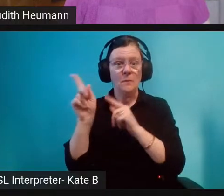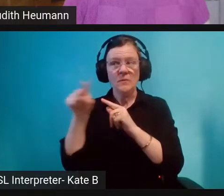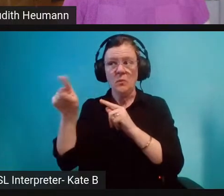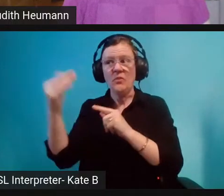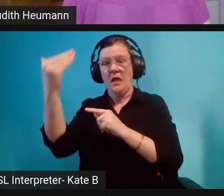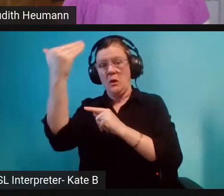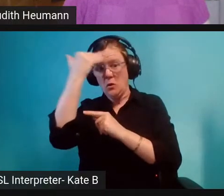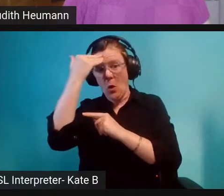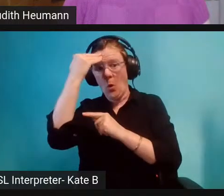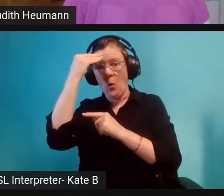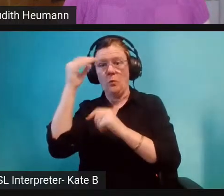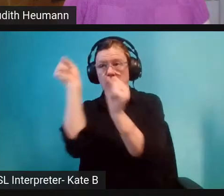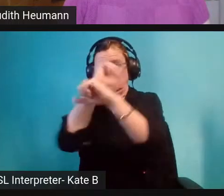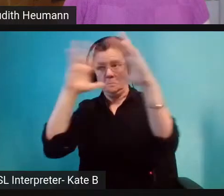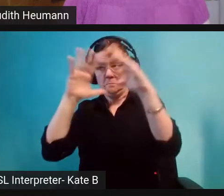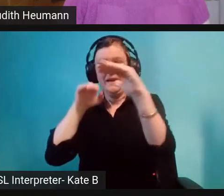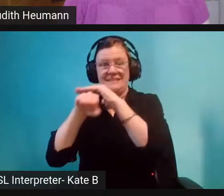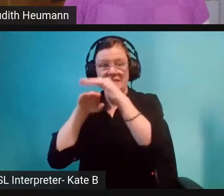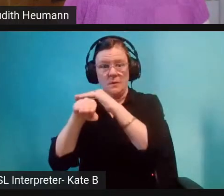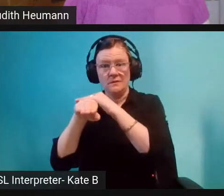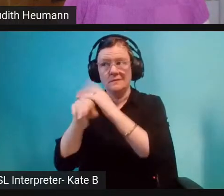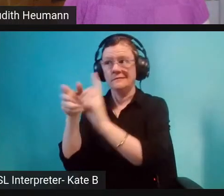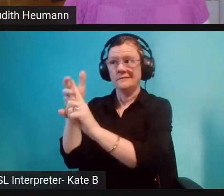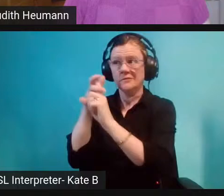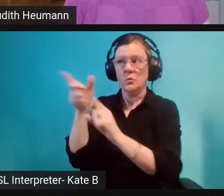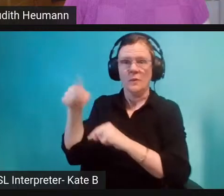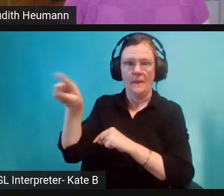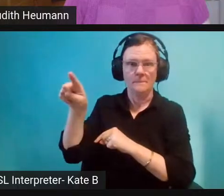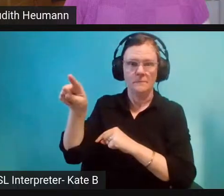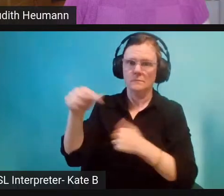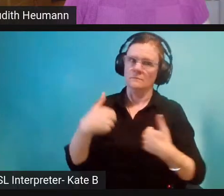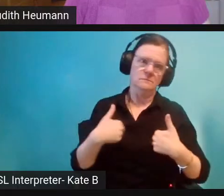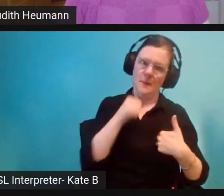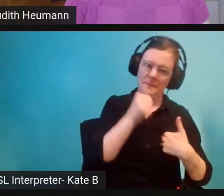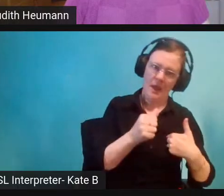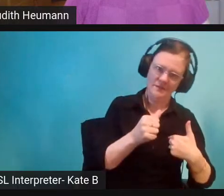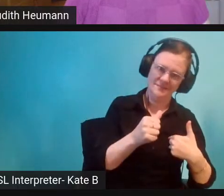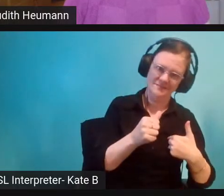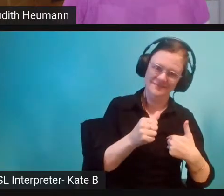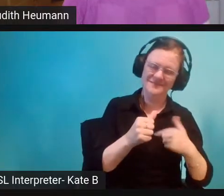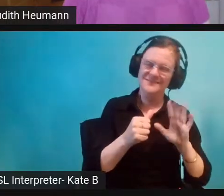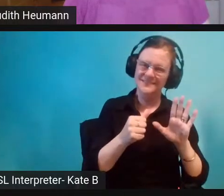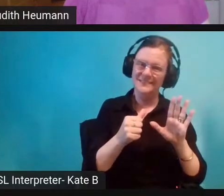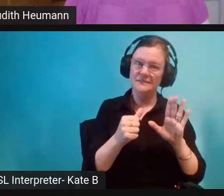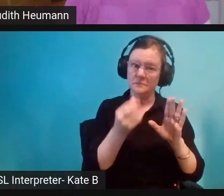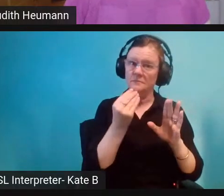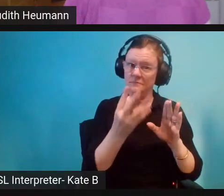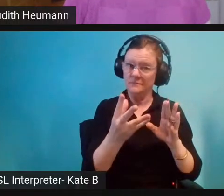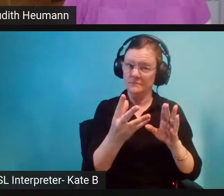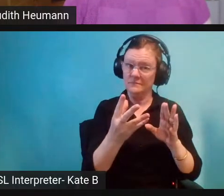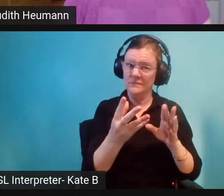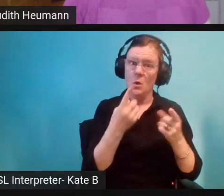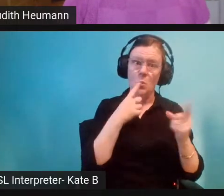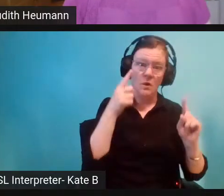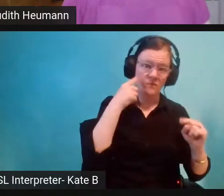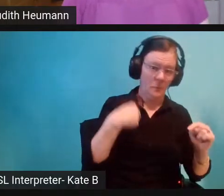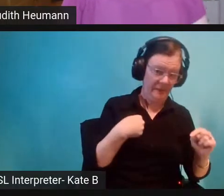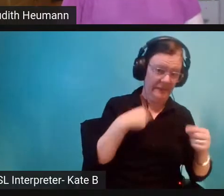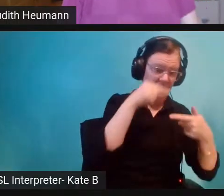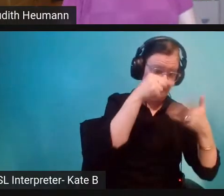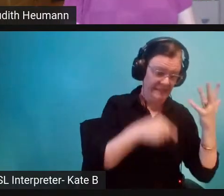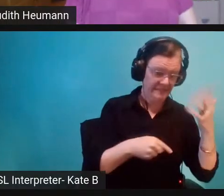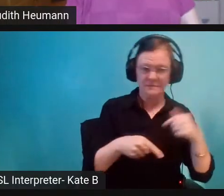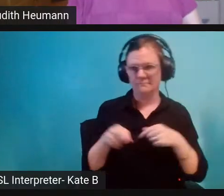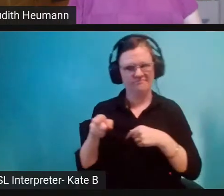look like. And I would not be one of those people, but I can tell you what works for me and what doesn't work for